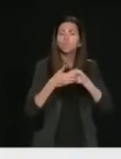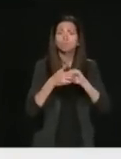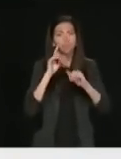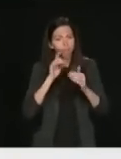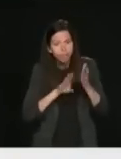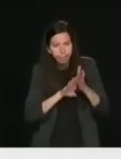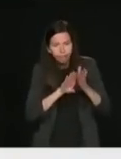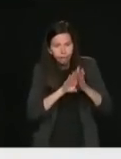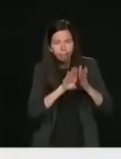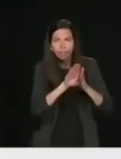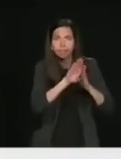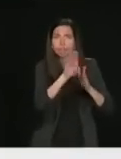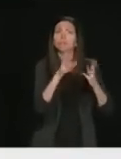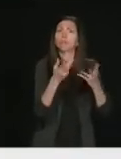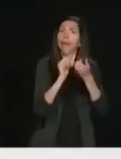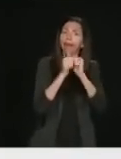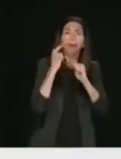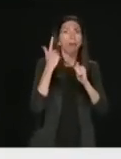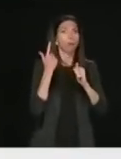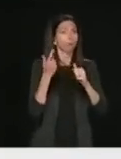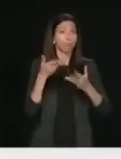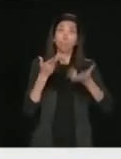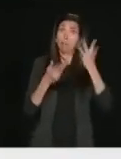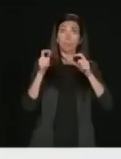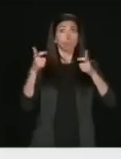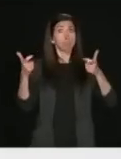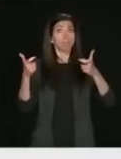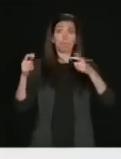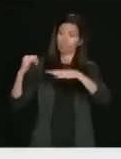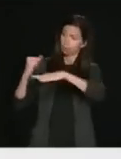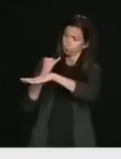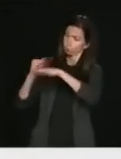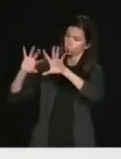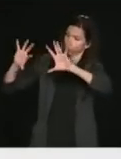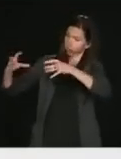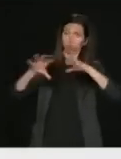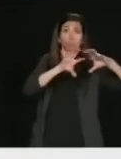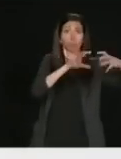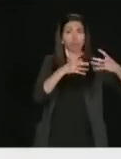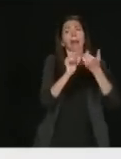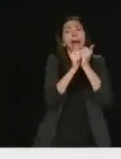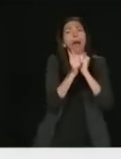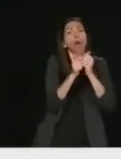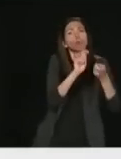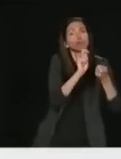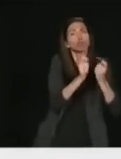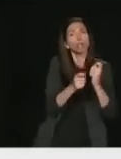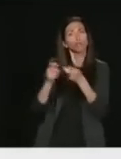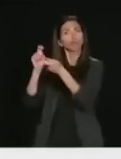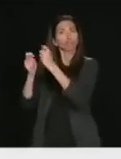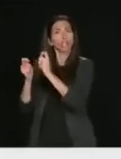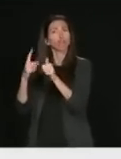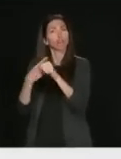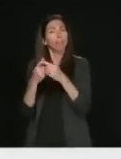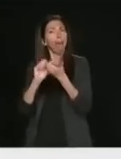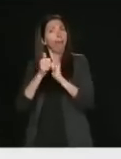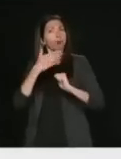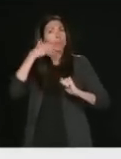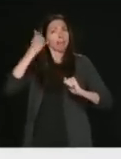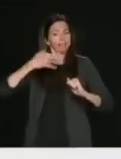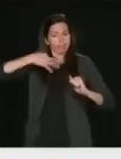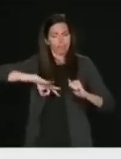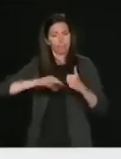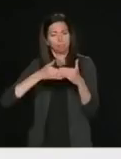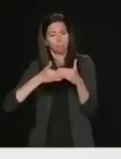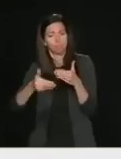adjust our various multilateral institutions to better respond to the world we're becoming part of right now in a post-COVID